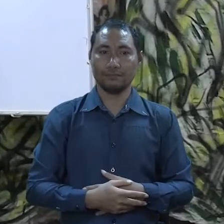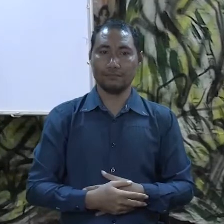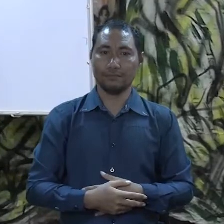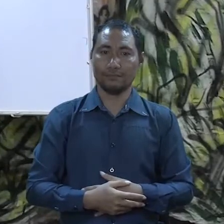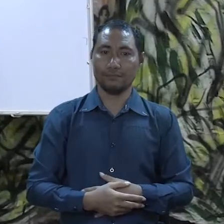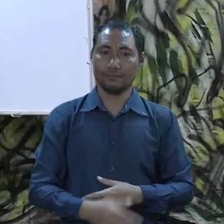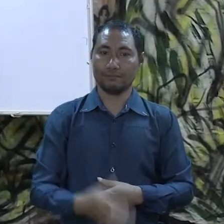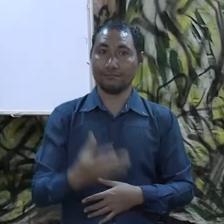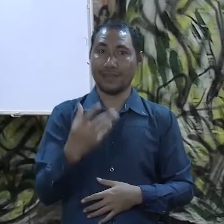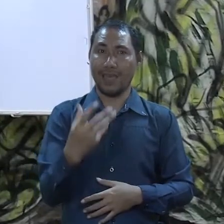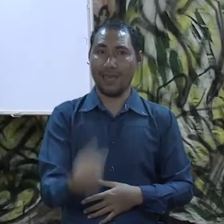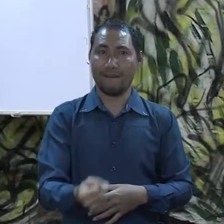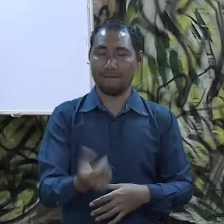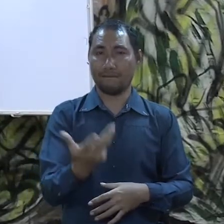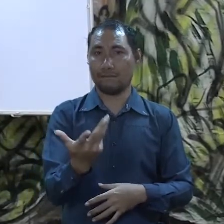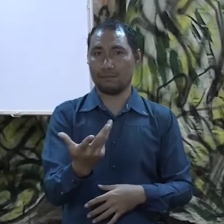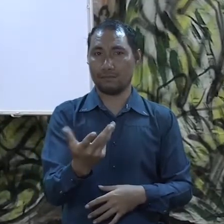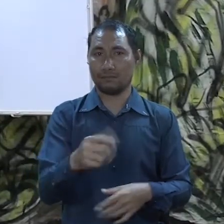looks like.